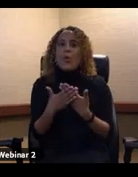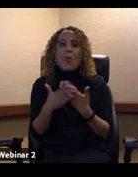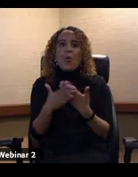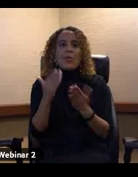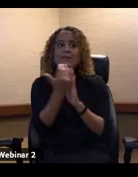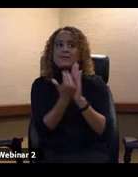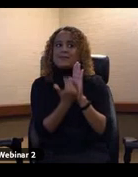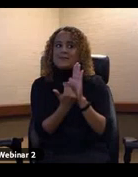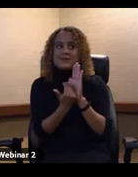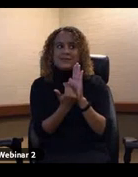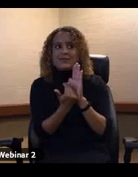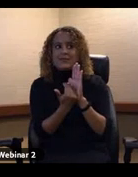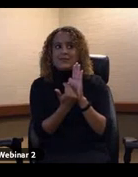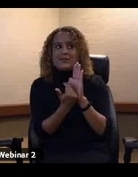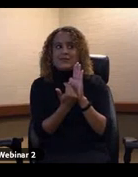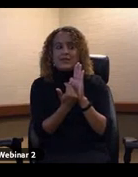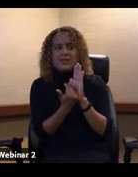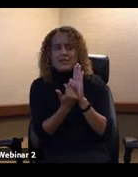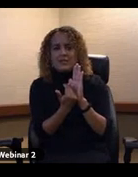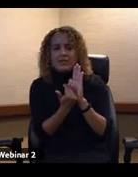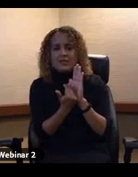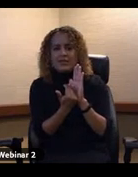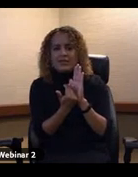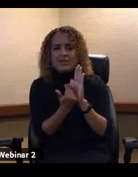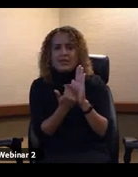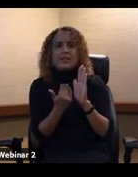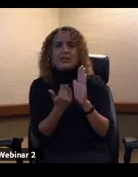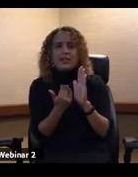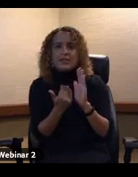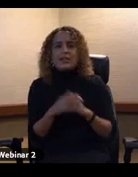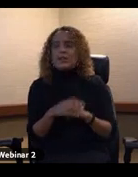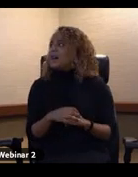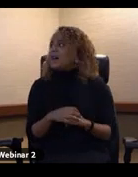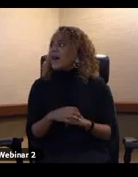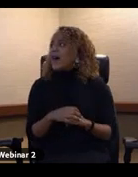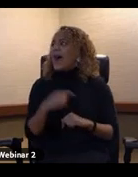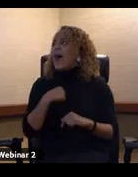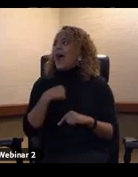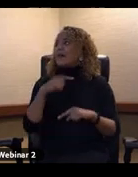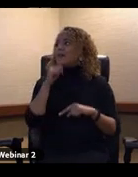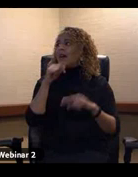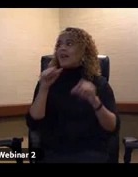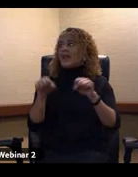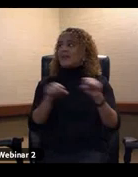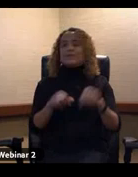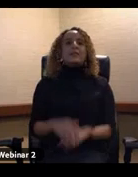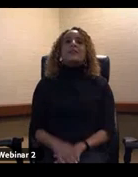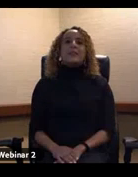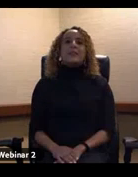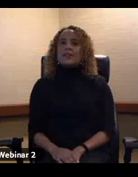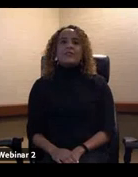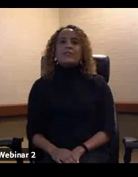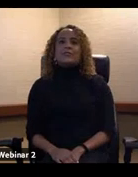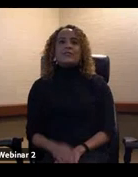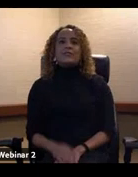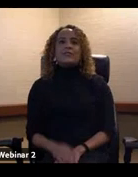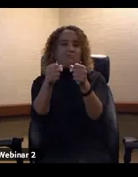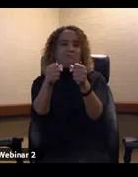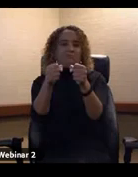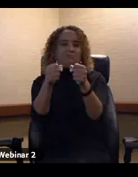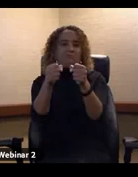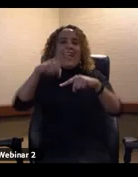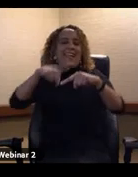list. Applications that propose any of these activities may receive a